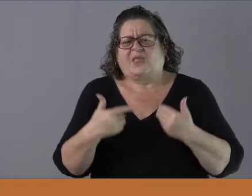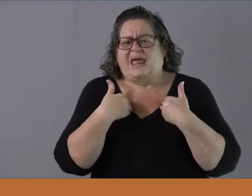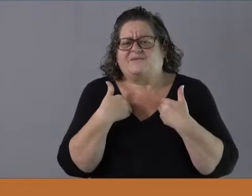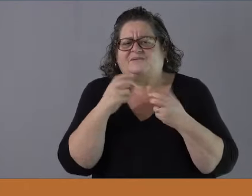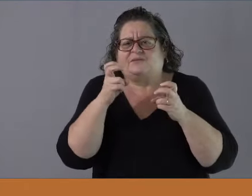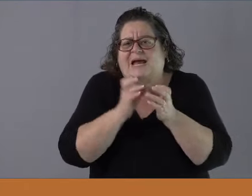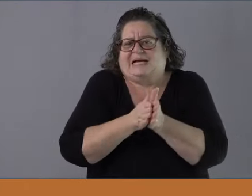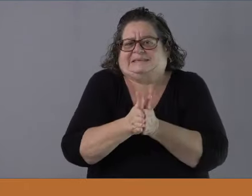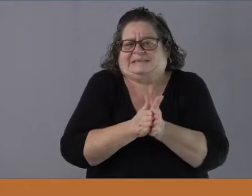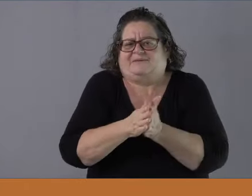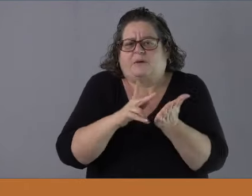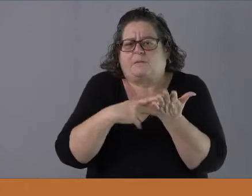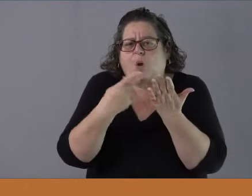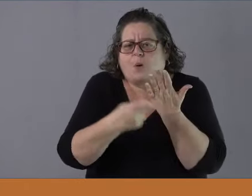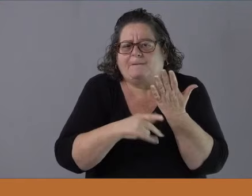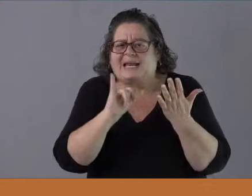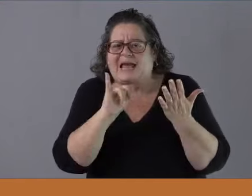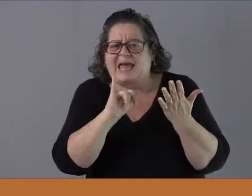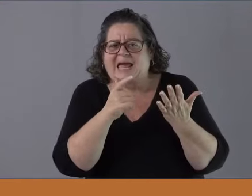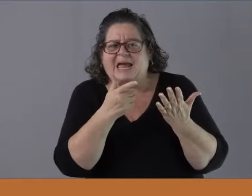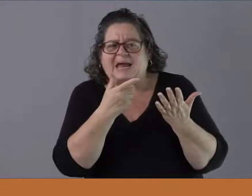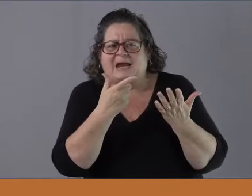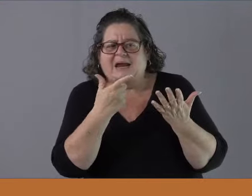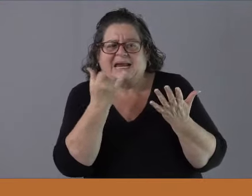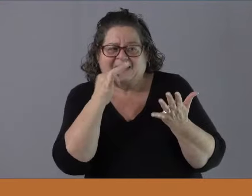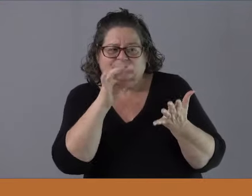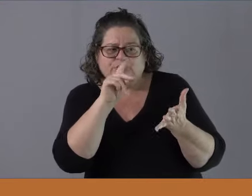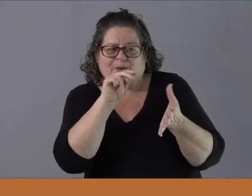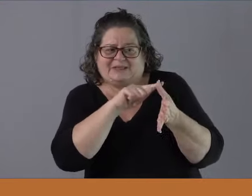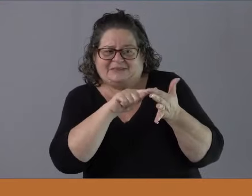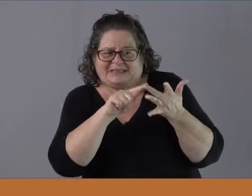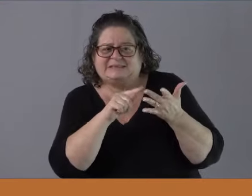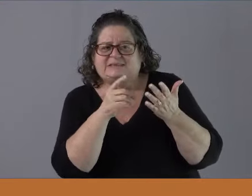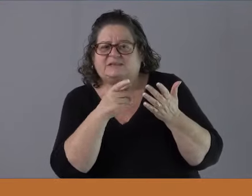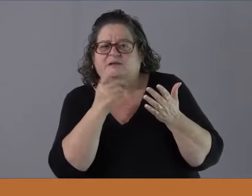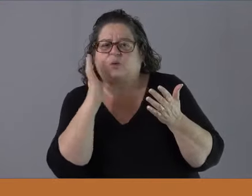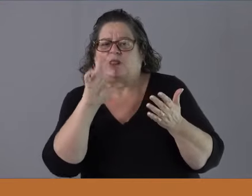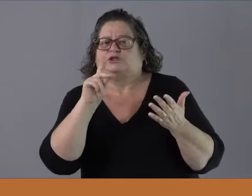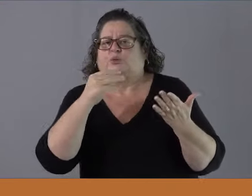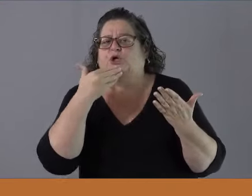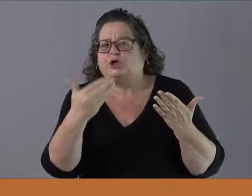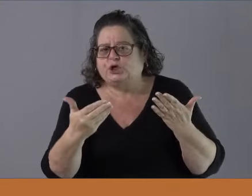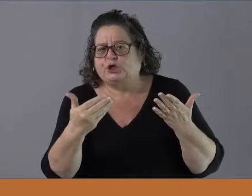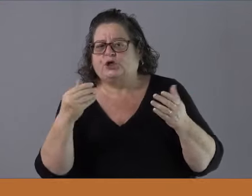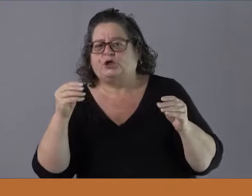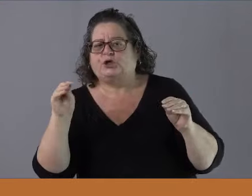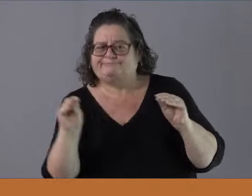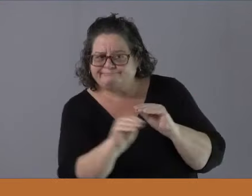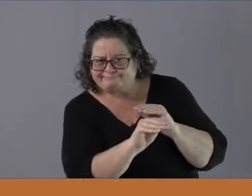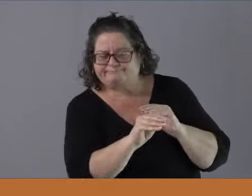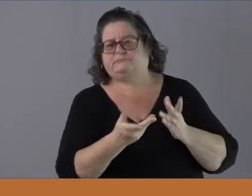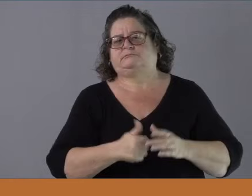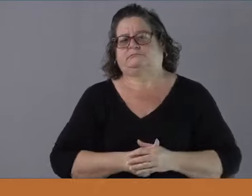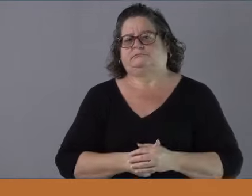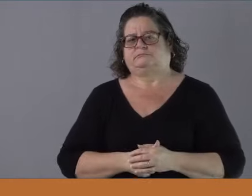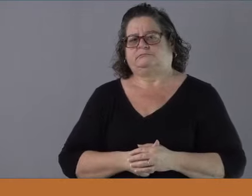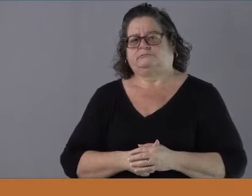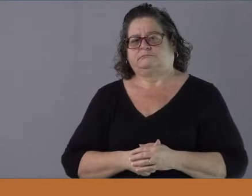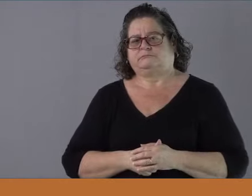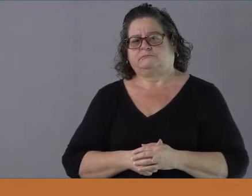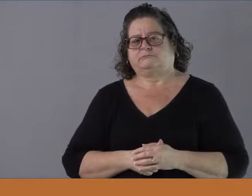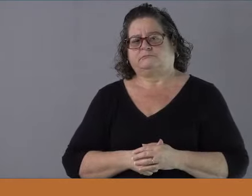the good work your entire team is at the Department of Health Services. I know how hard they're all working, and all of Arizona